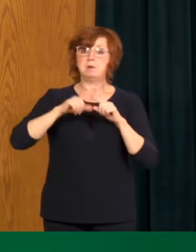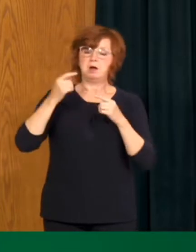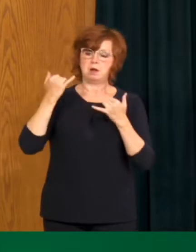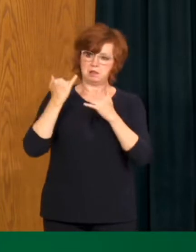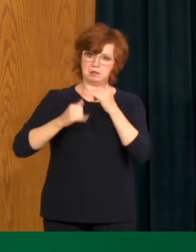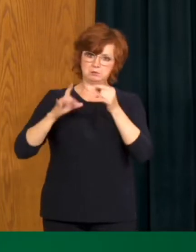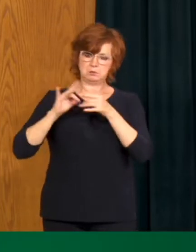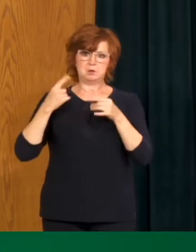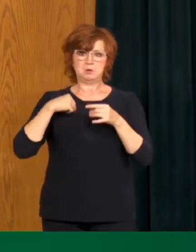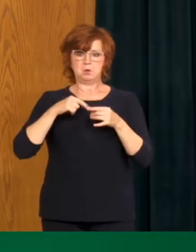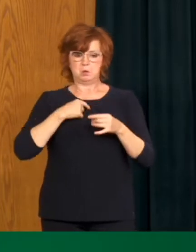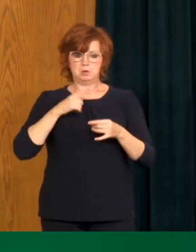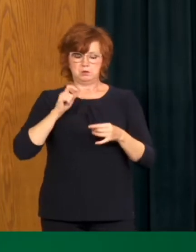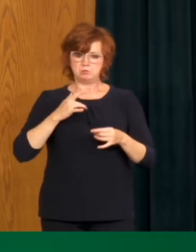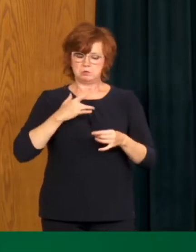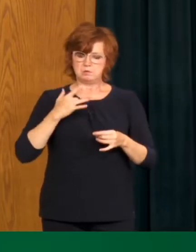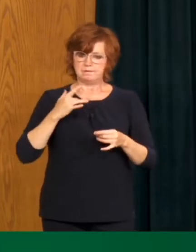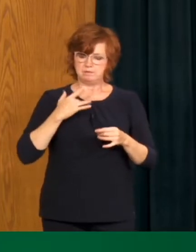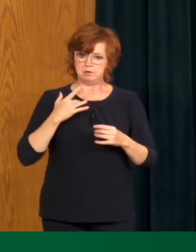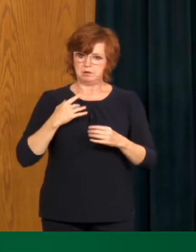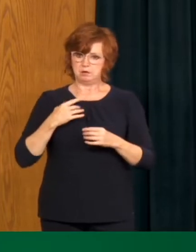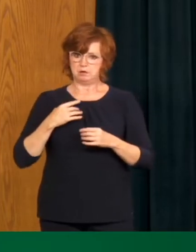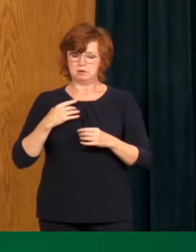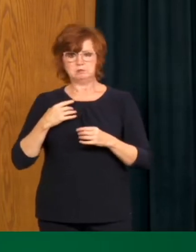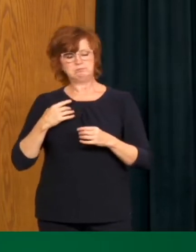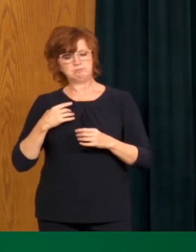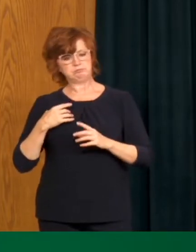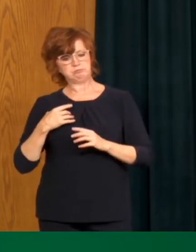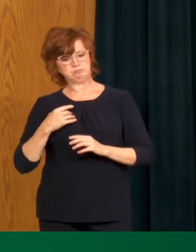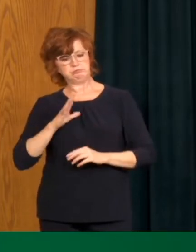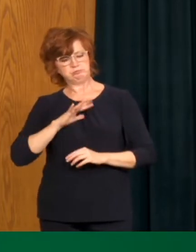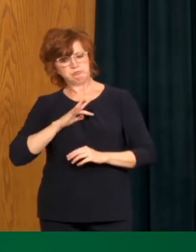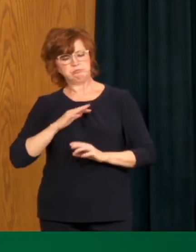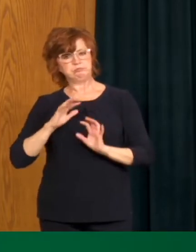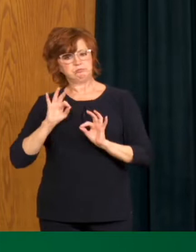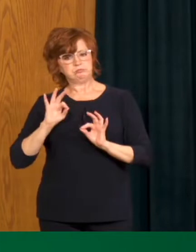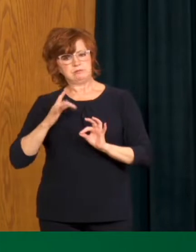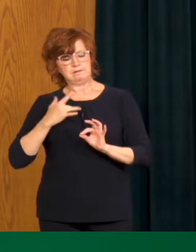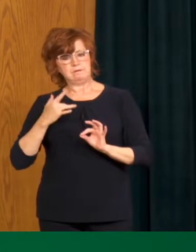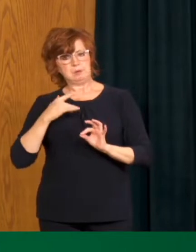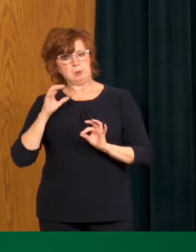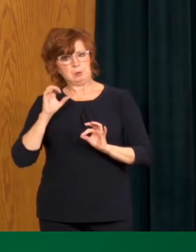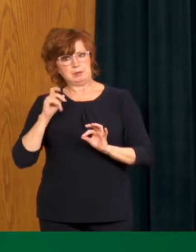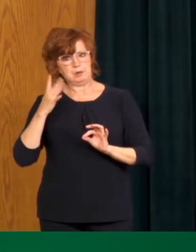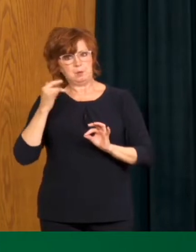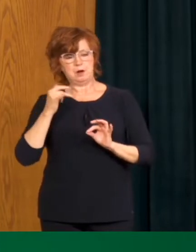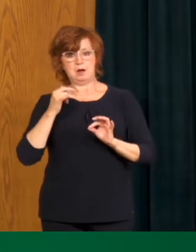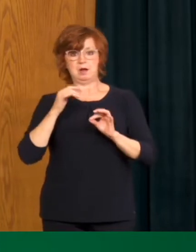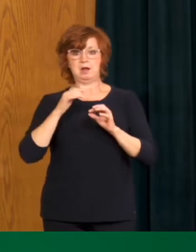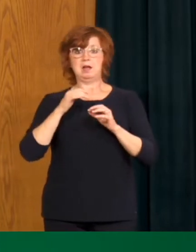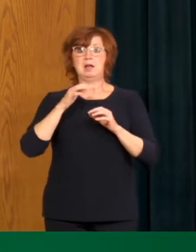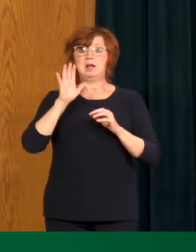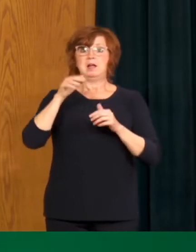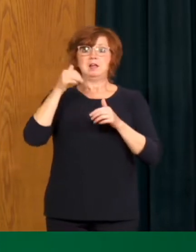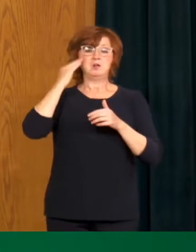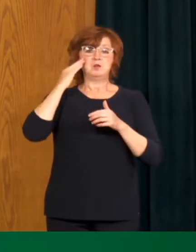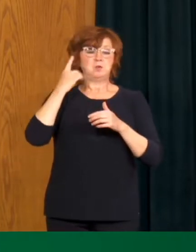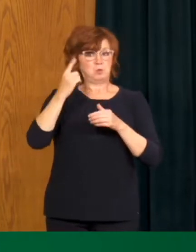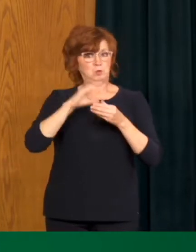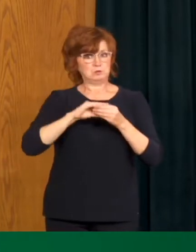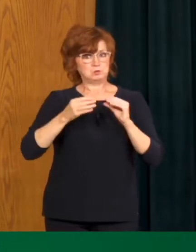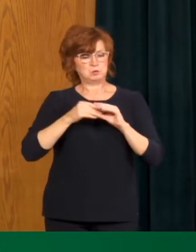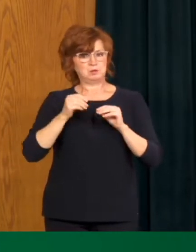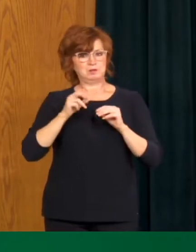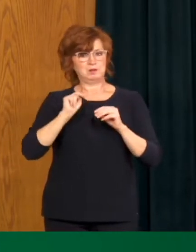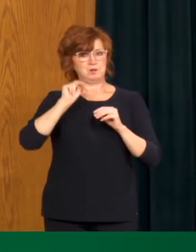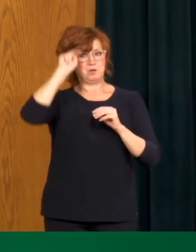this situation in southwest and west central Saskatchewan. As of yesterday, our medical health officer in northern Saskatchewan shared that we no longer have active